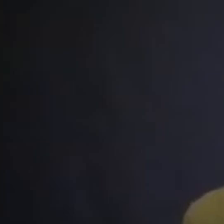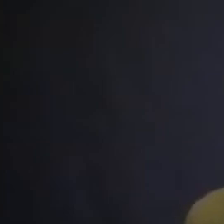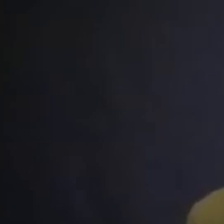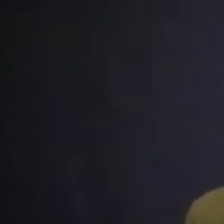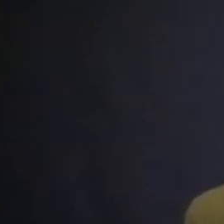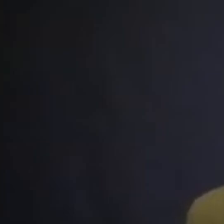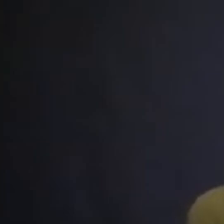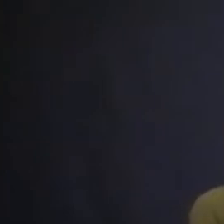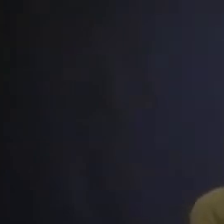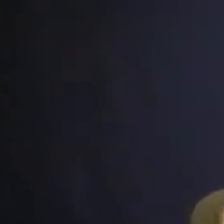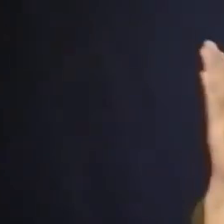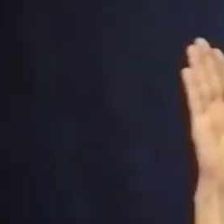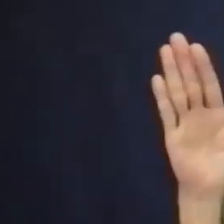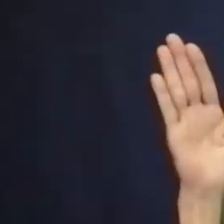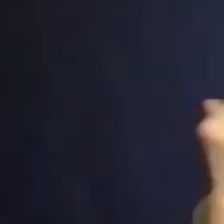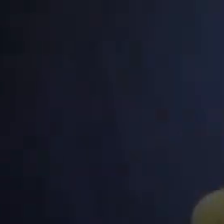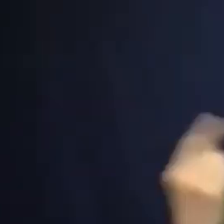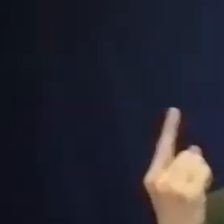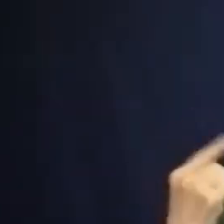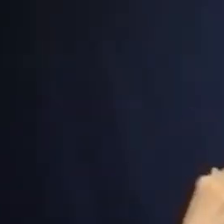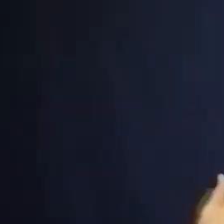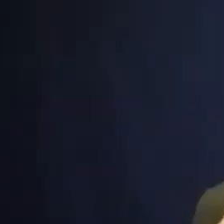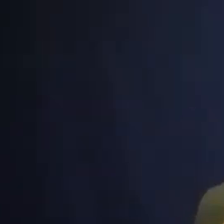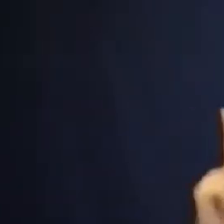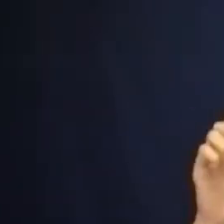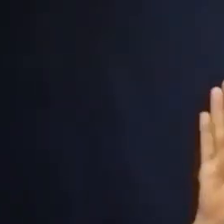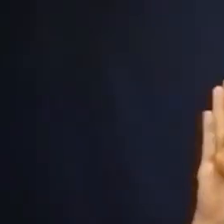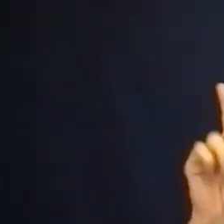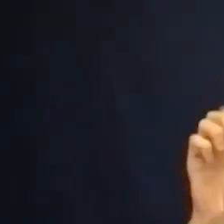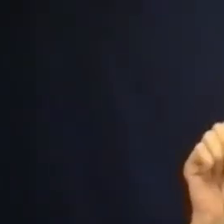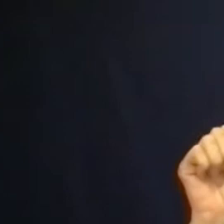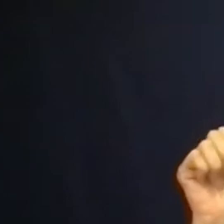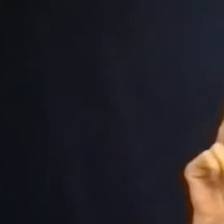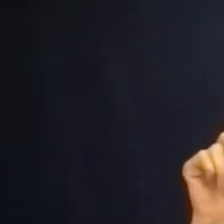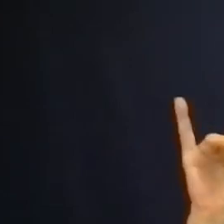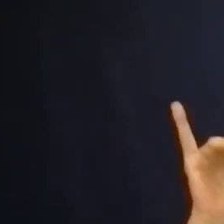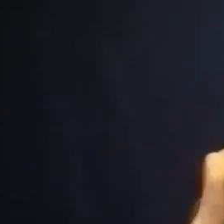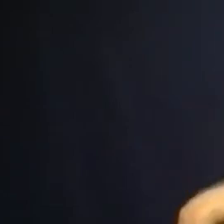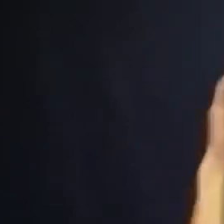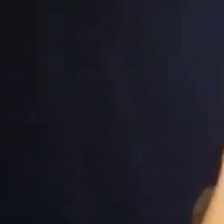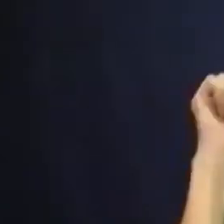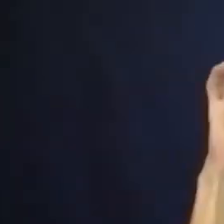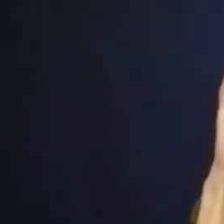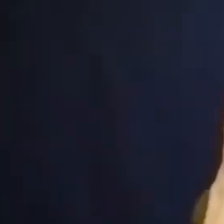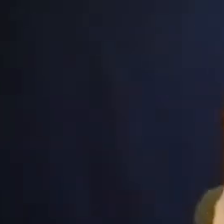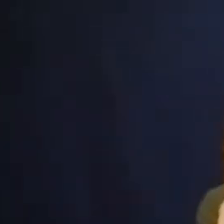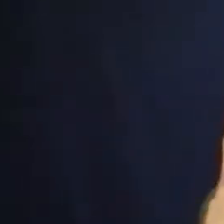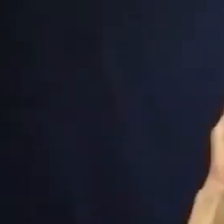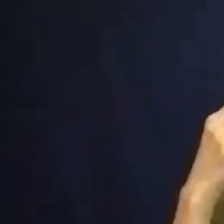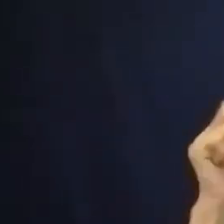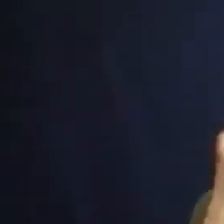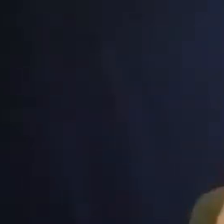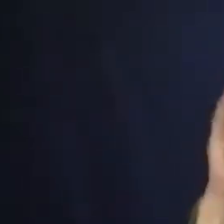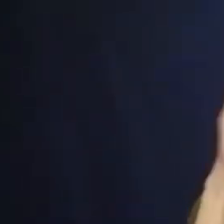Good afternoon, everyone. I'm Deb Santis. I'm the president and CEO of CSH, Corporation for